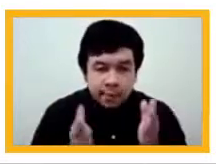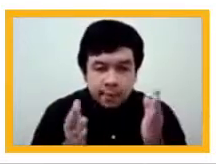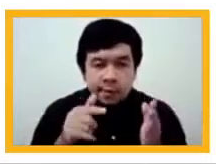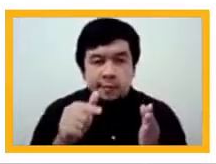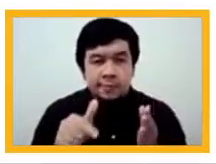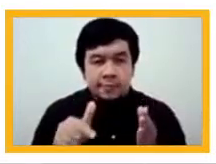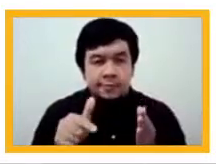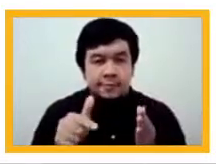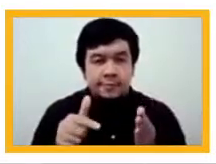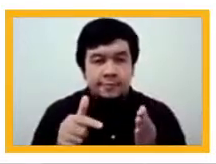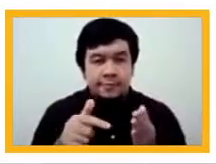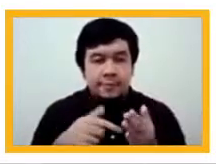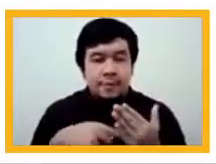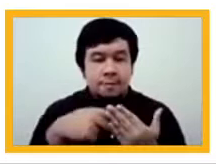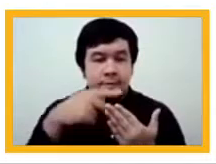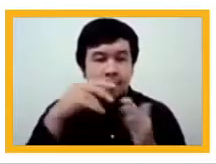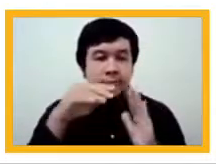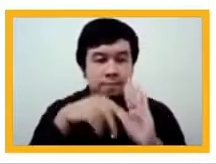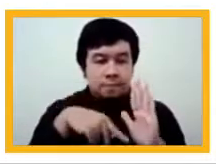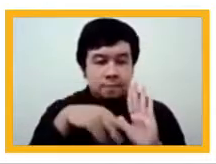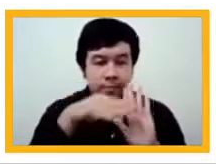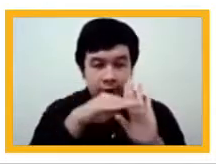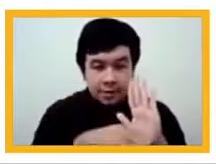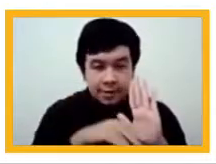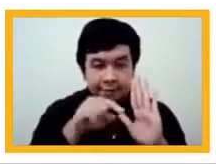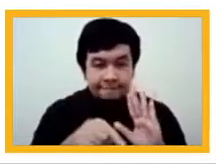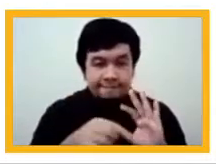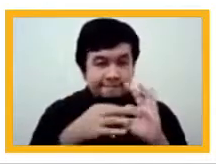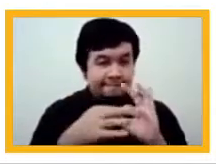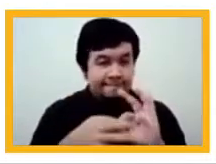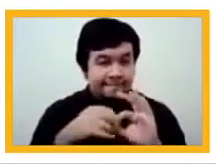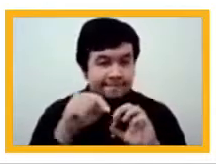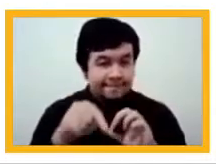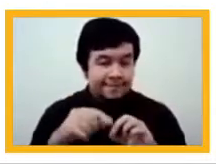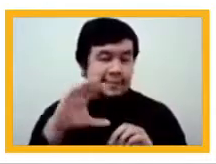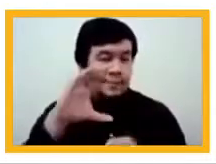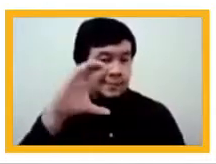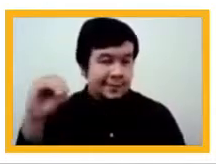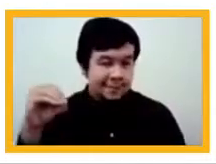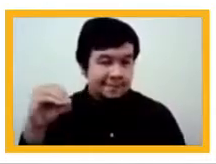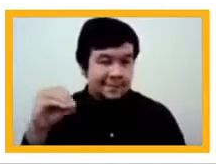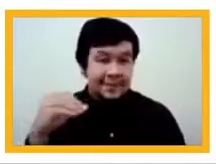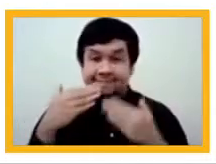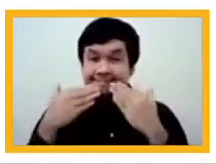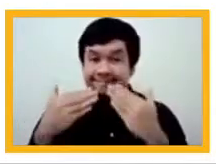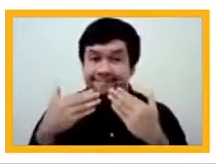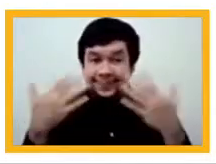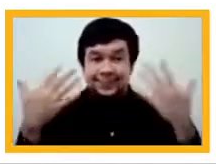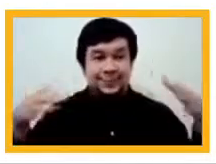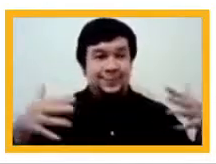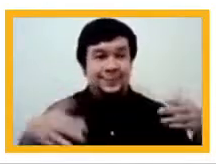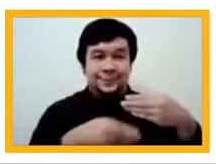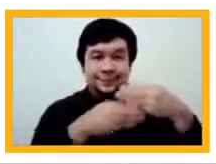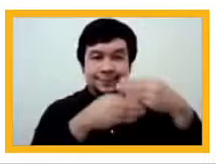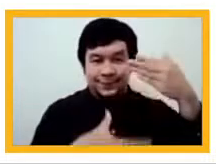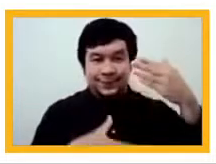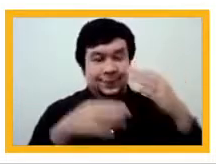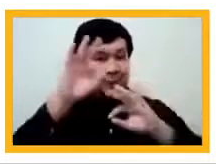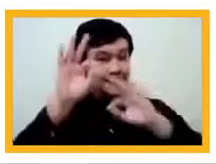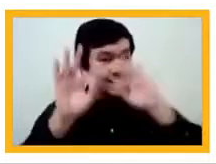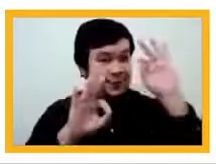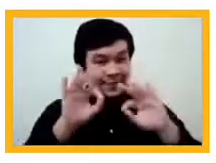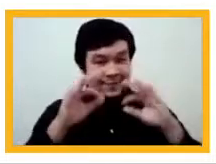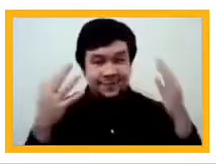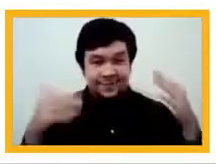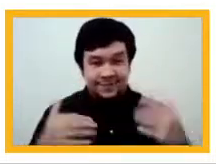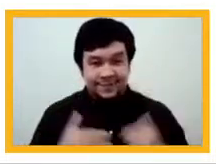project. Thank you very much. There was a question from the audience here from the Philippines, and that